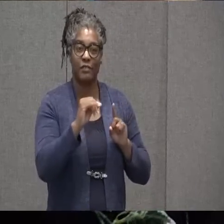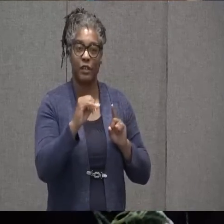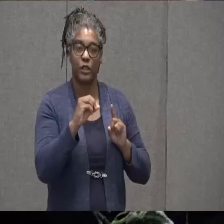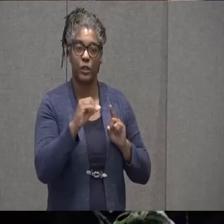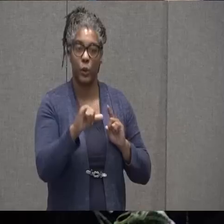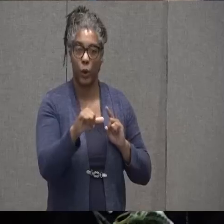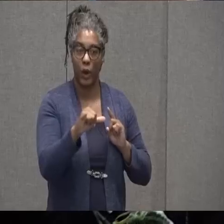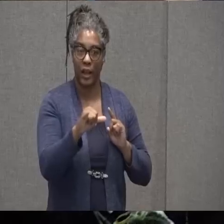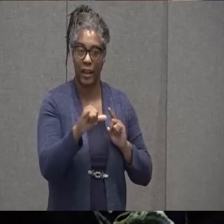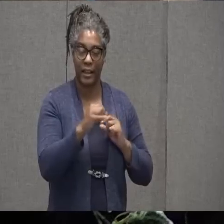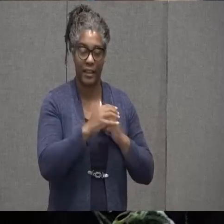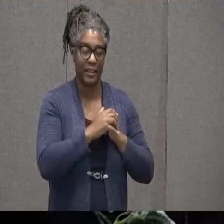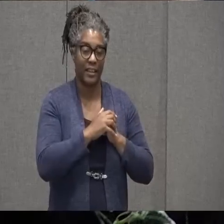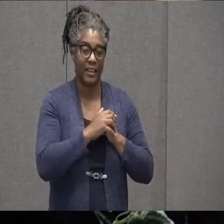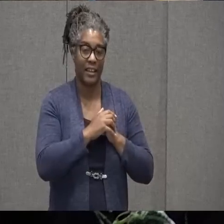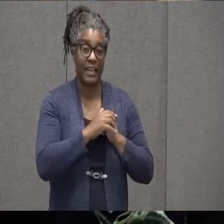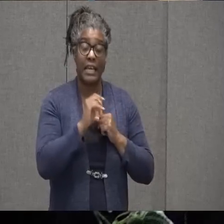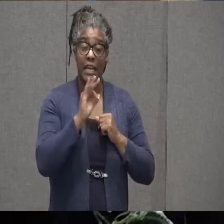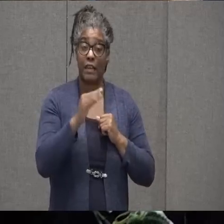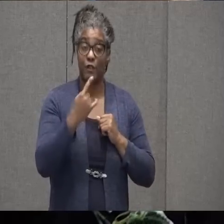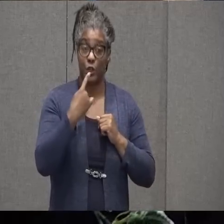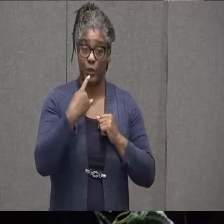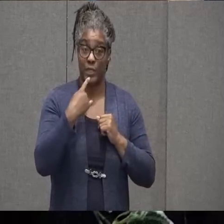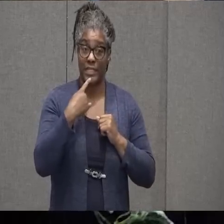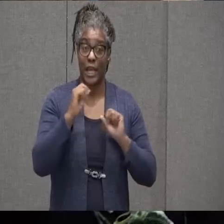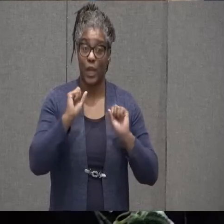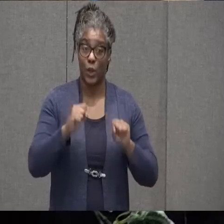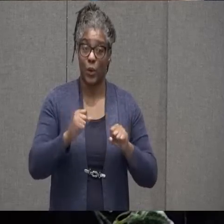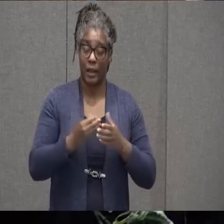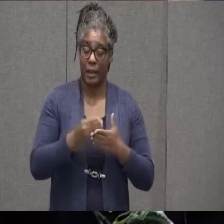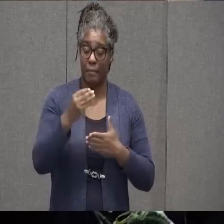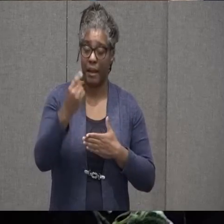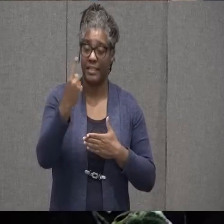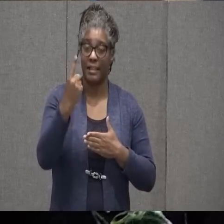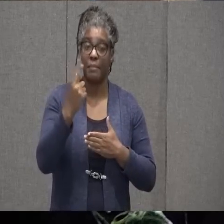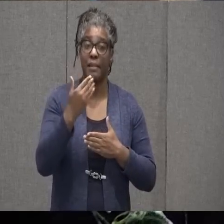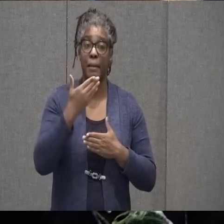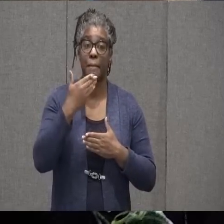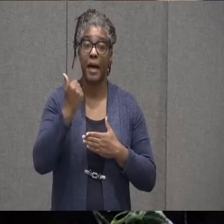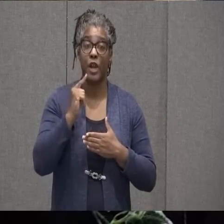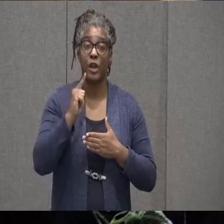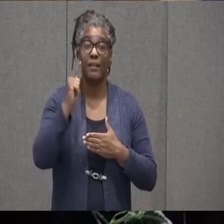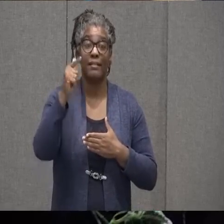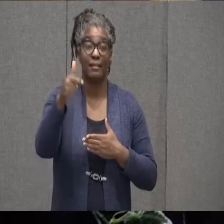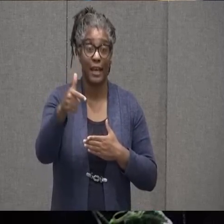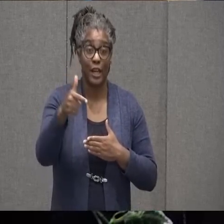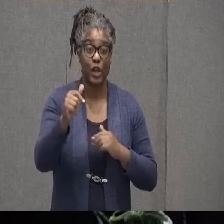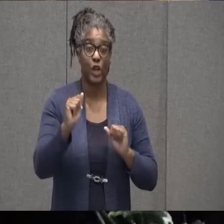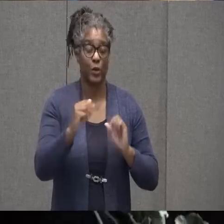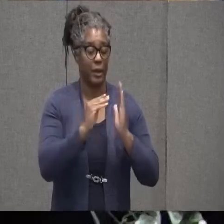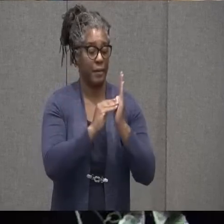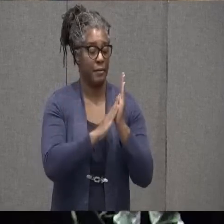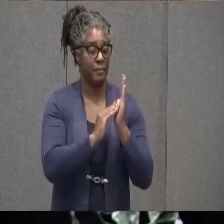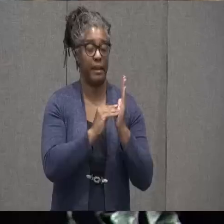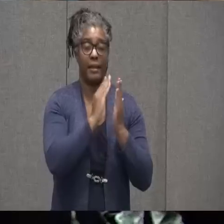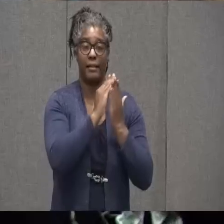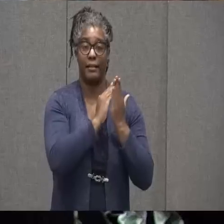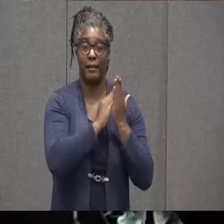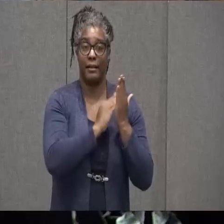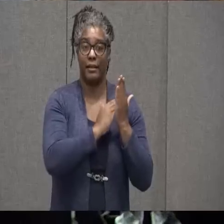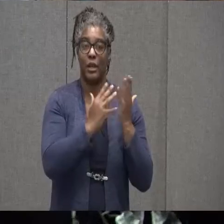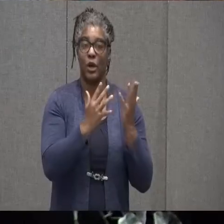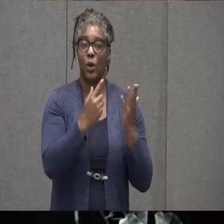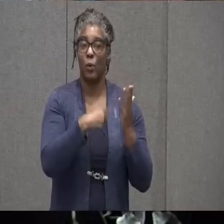you save, you might be able to buy something better later on. You can make a list of what you'd